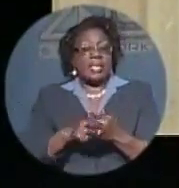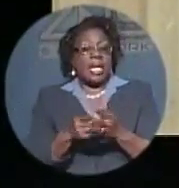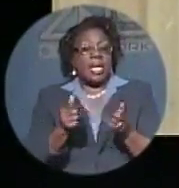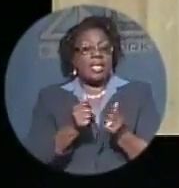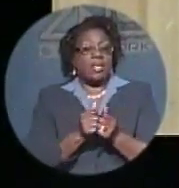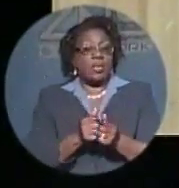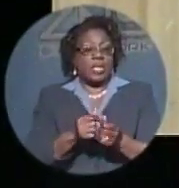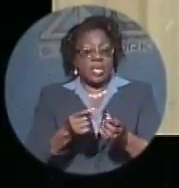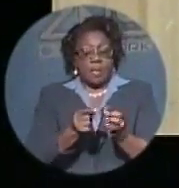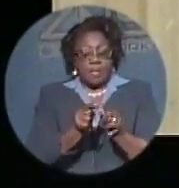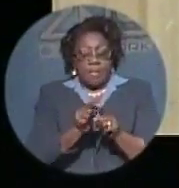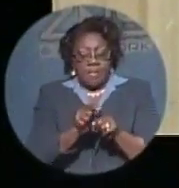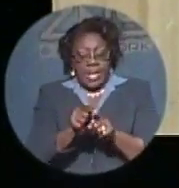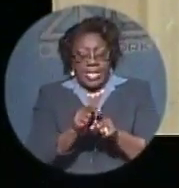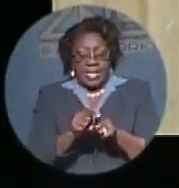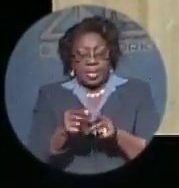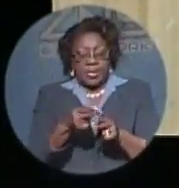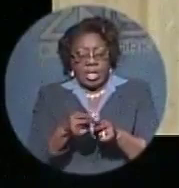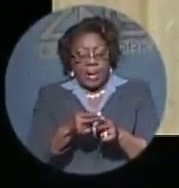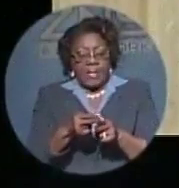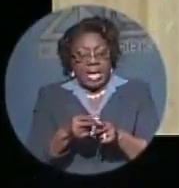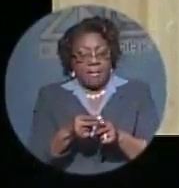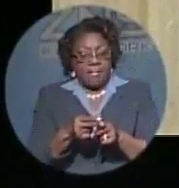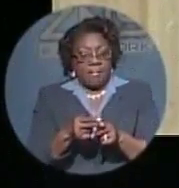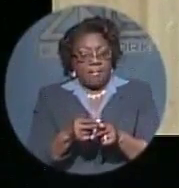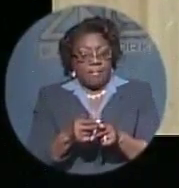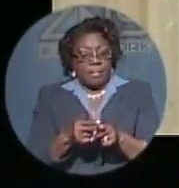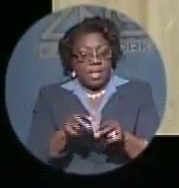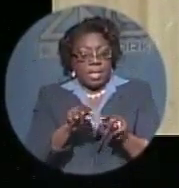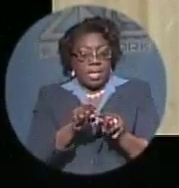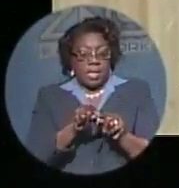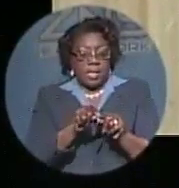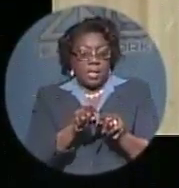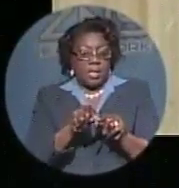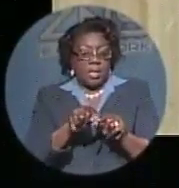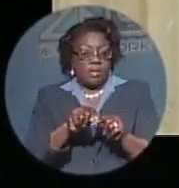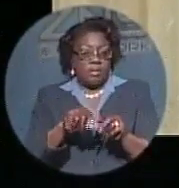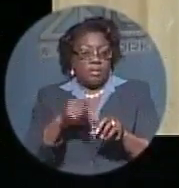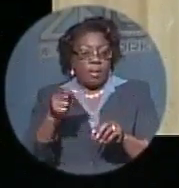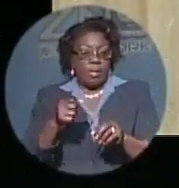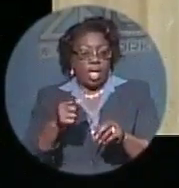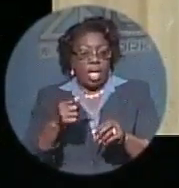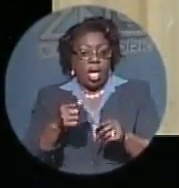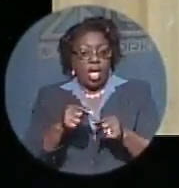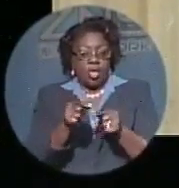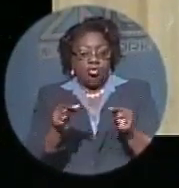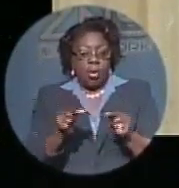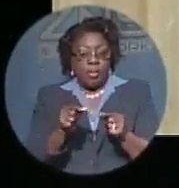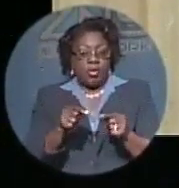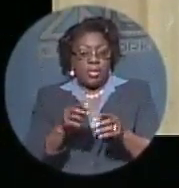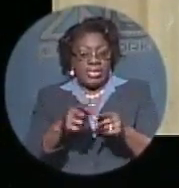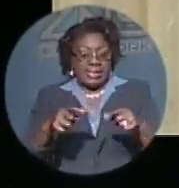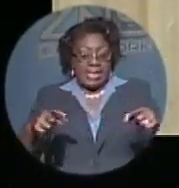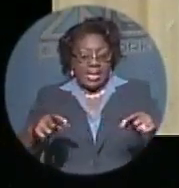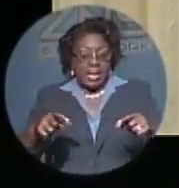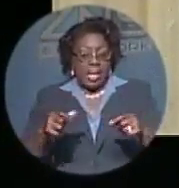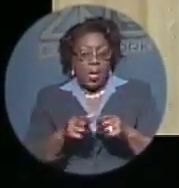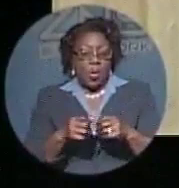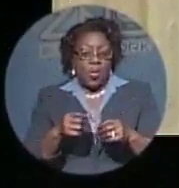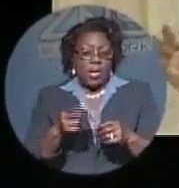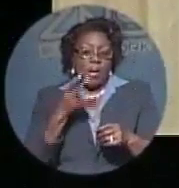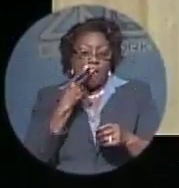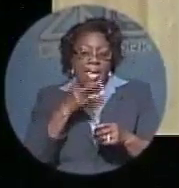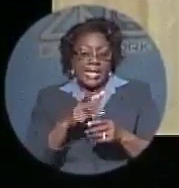the blades of sharpeners. It starts with the instruments out of the geometry set, with pencils.